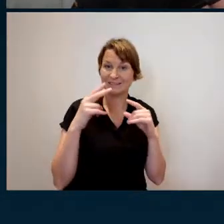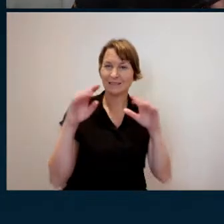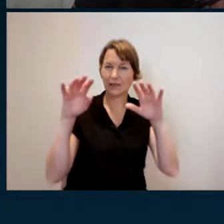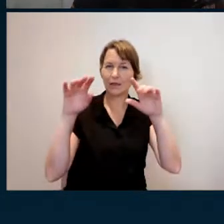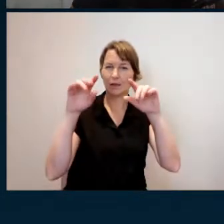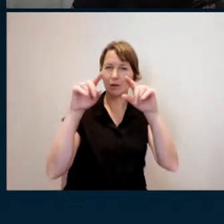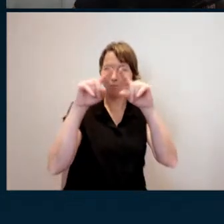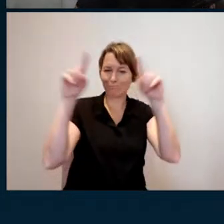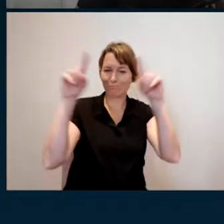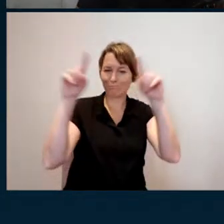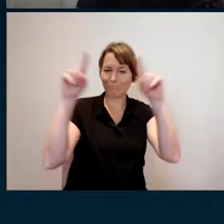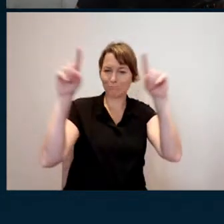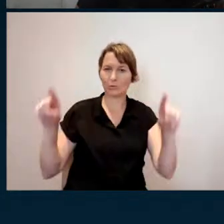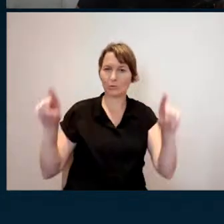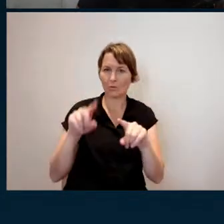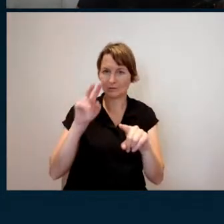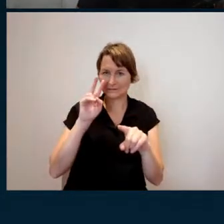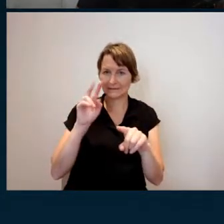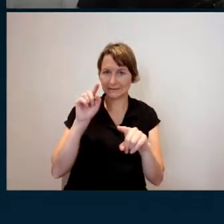it's already done it.